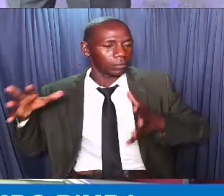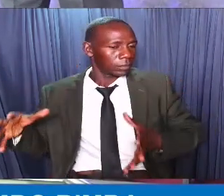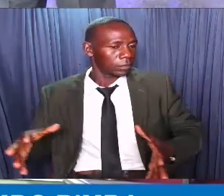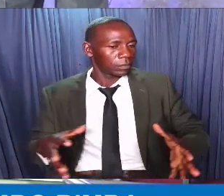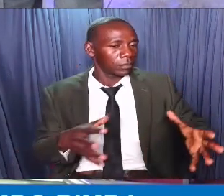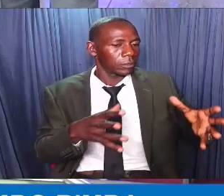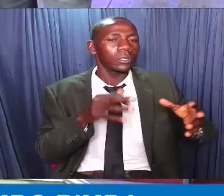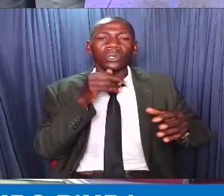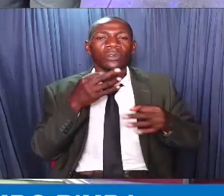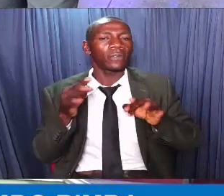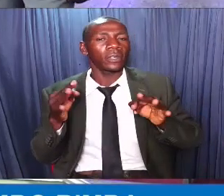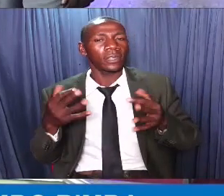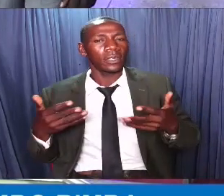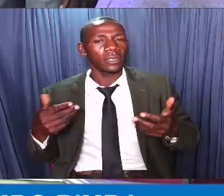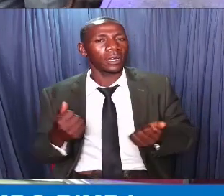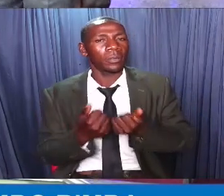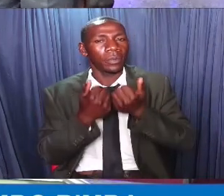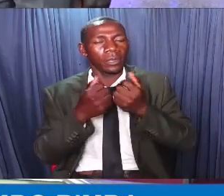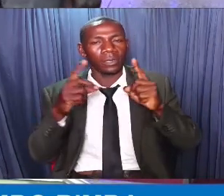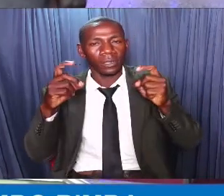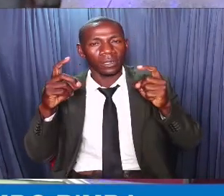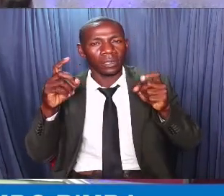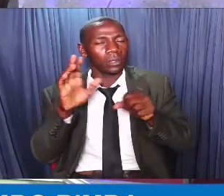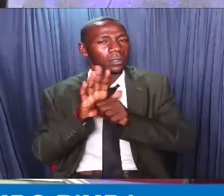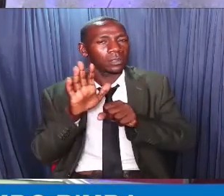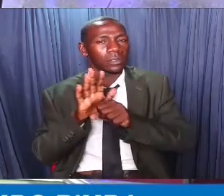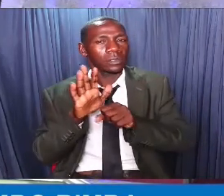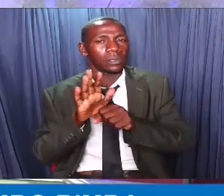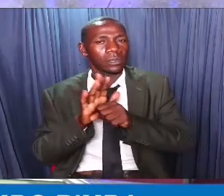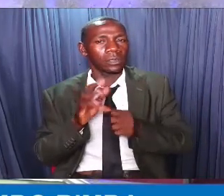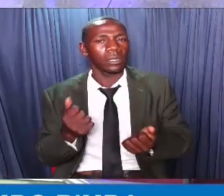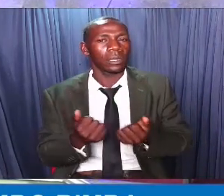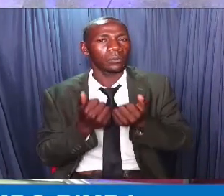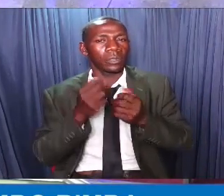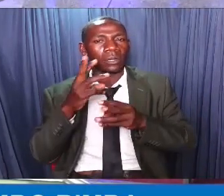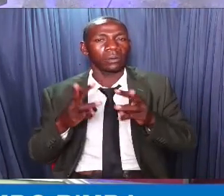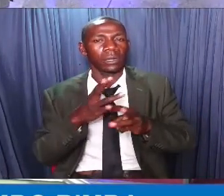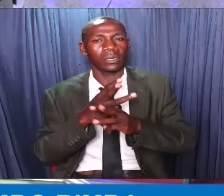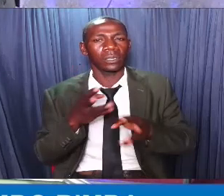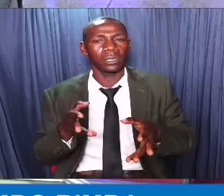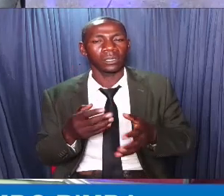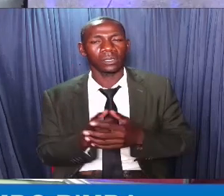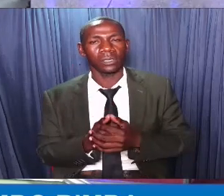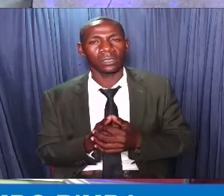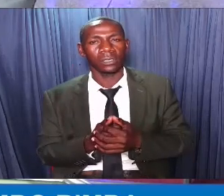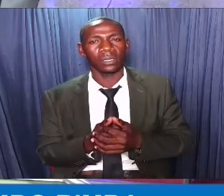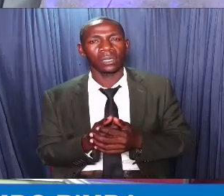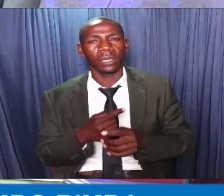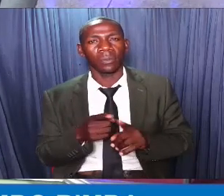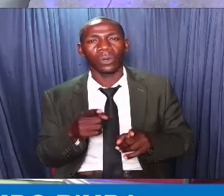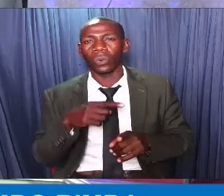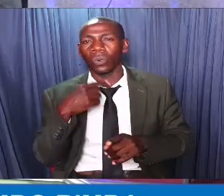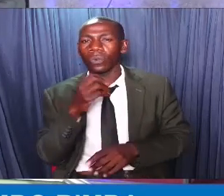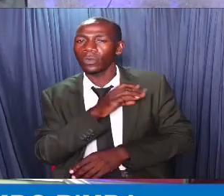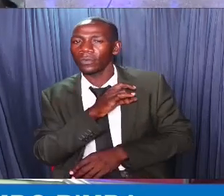Si bure maneno haya yanakuja. It's not in vain this. Ni maovu yamejinia chini. Wickedness is too much. Lakini nani